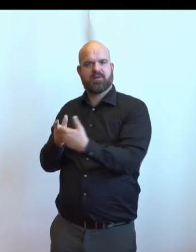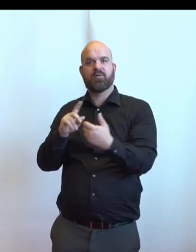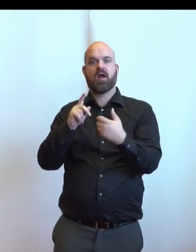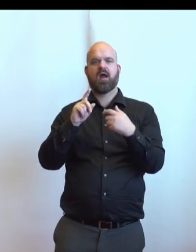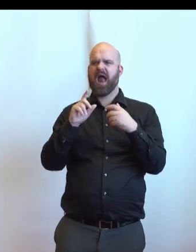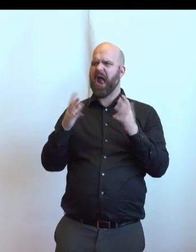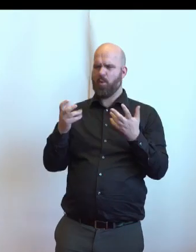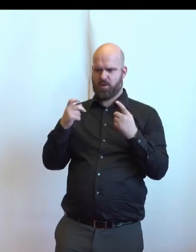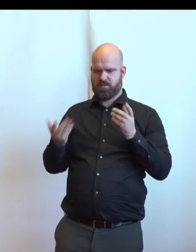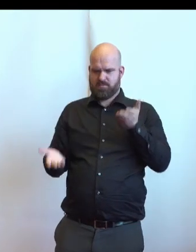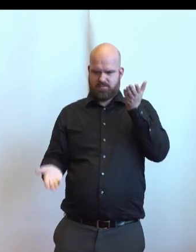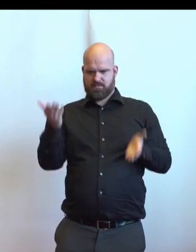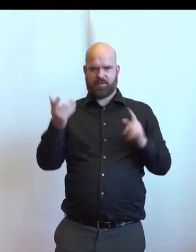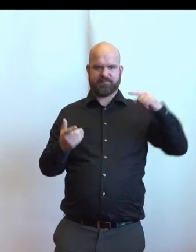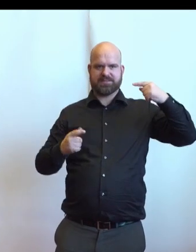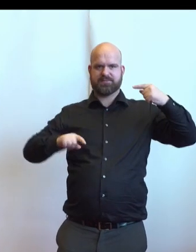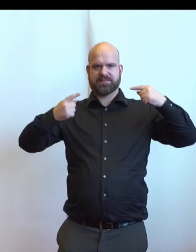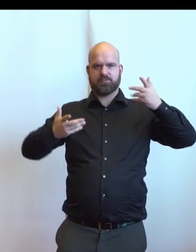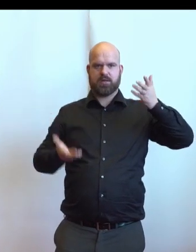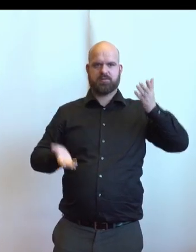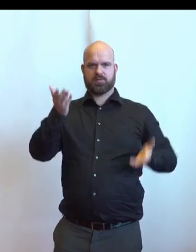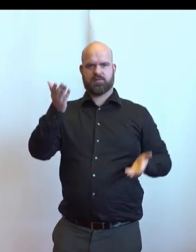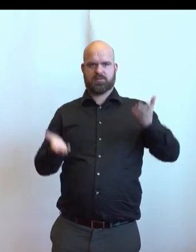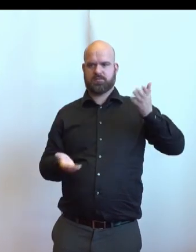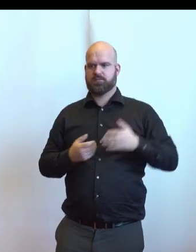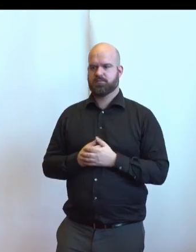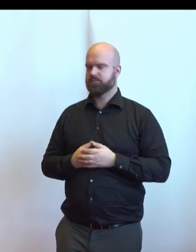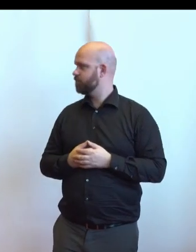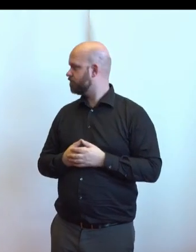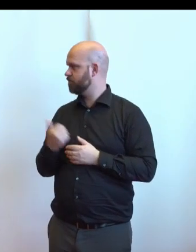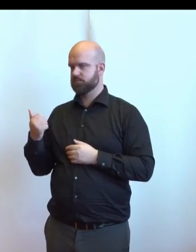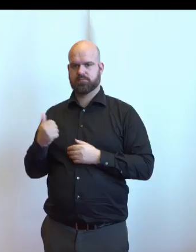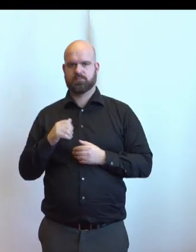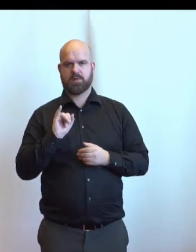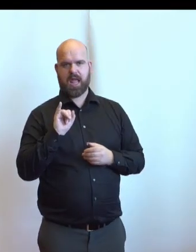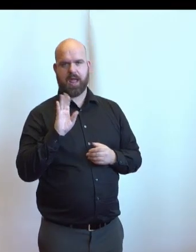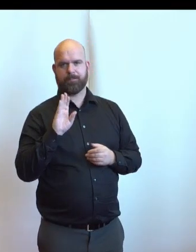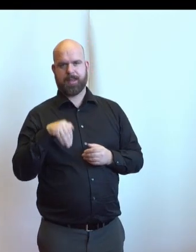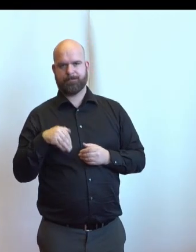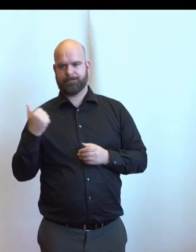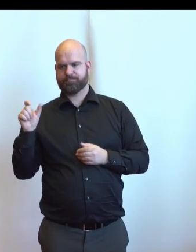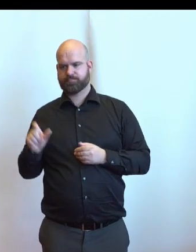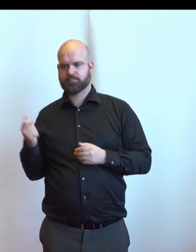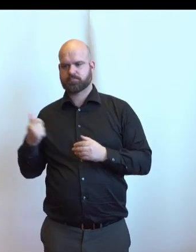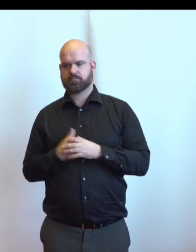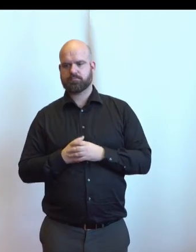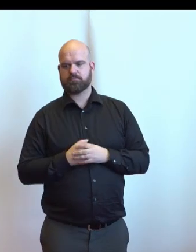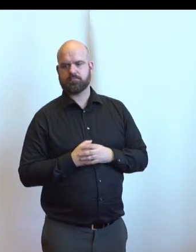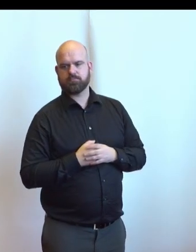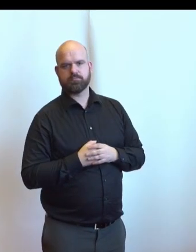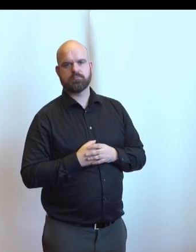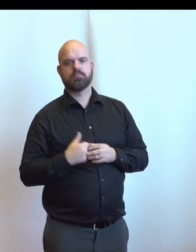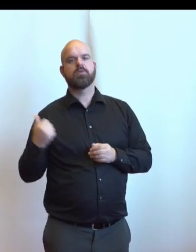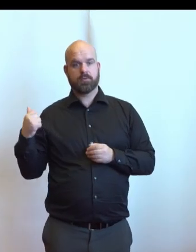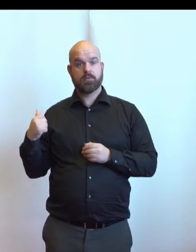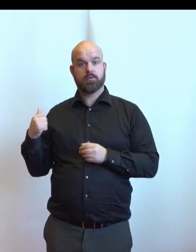Well, I think that we can compare the digital accessibility approach with the physical accessibility.